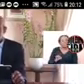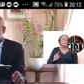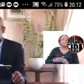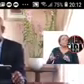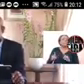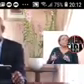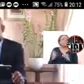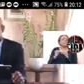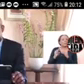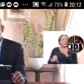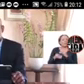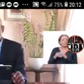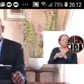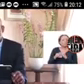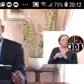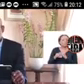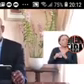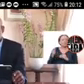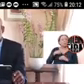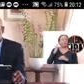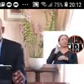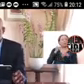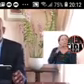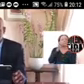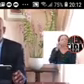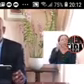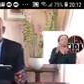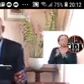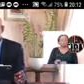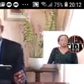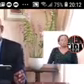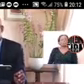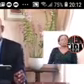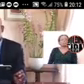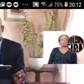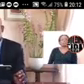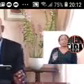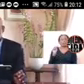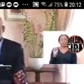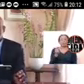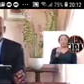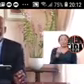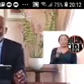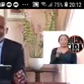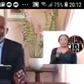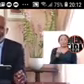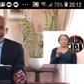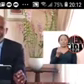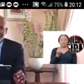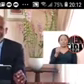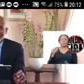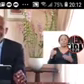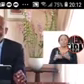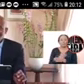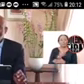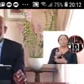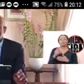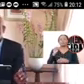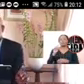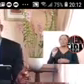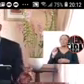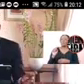quite significant, and I'm going to take the time to go through them. So the first thing, let me reiterate that this directive came into effect at